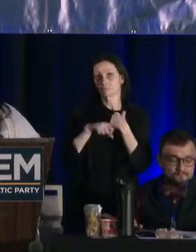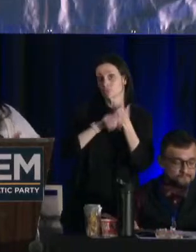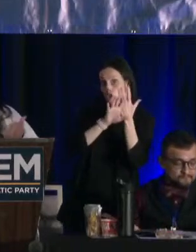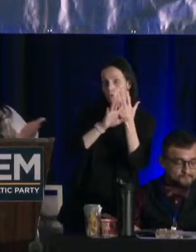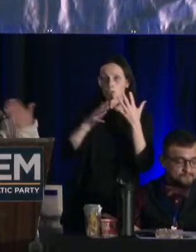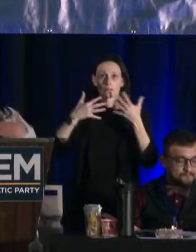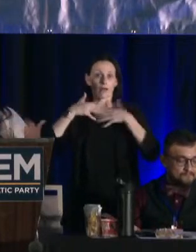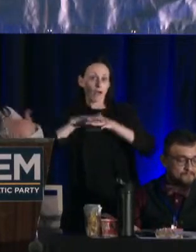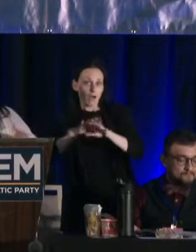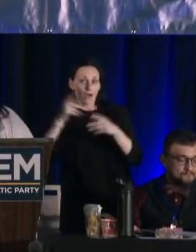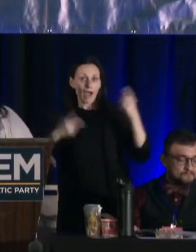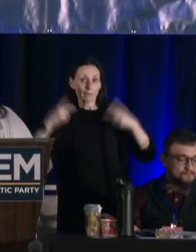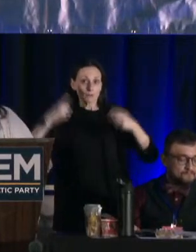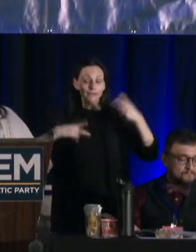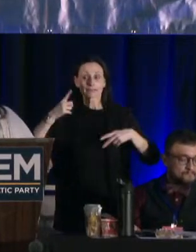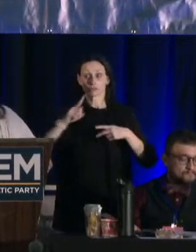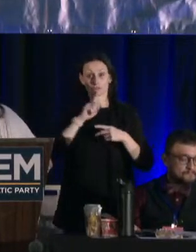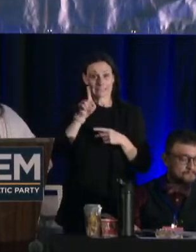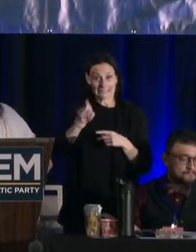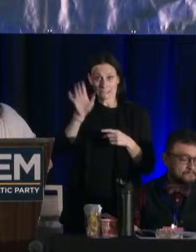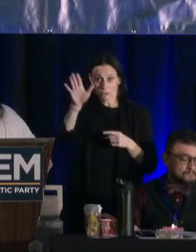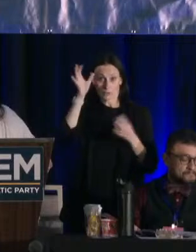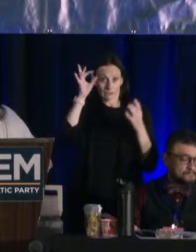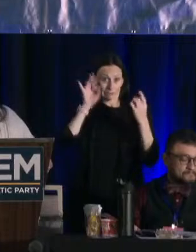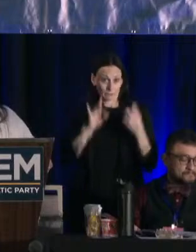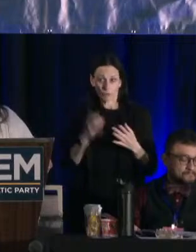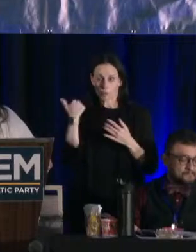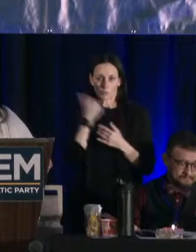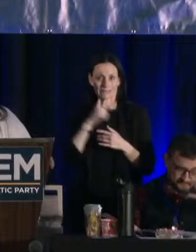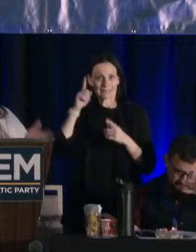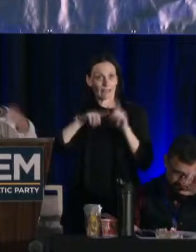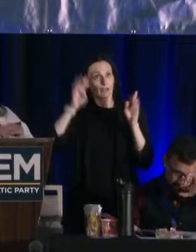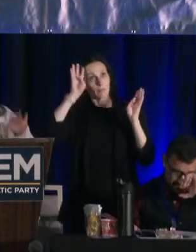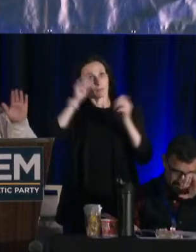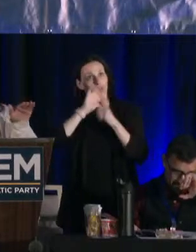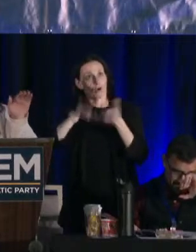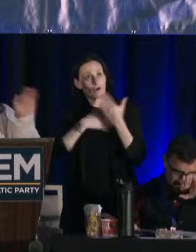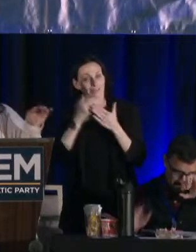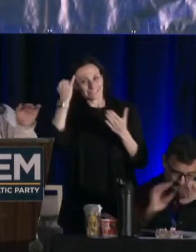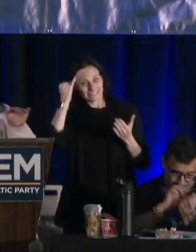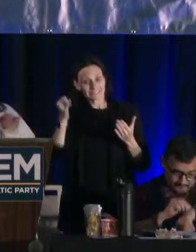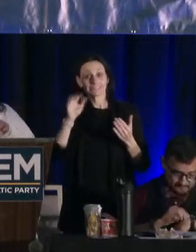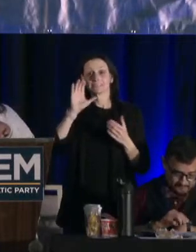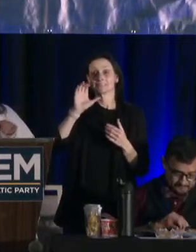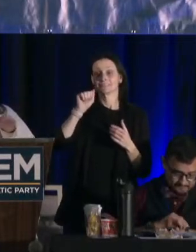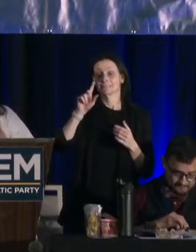virtual, hybrid. We need your input because we can't come up with all these ideas. So again,